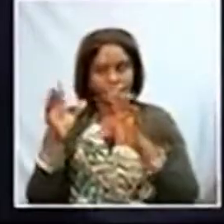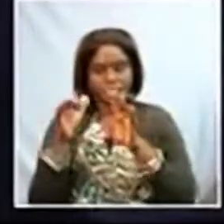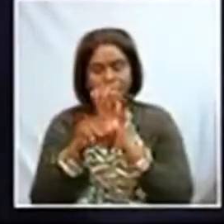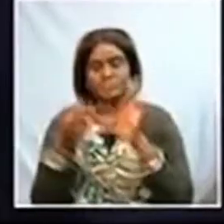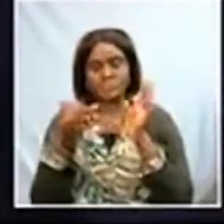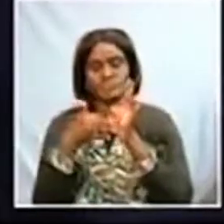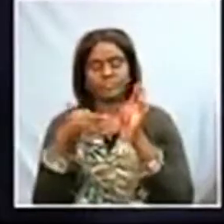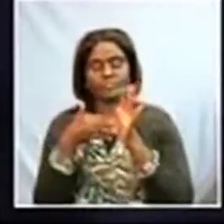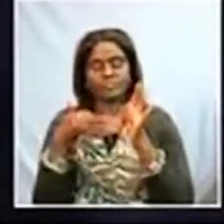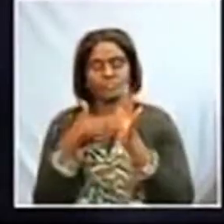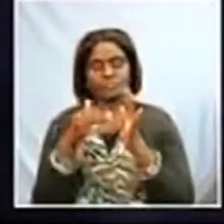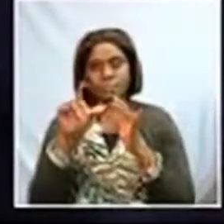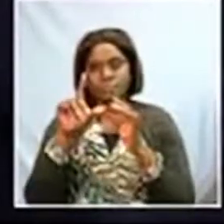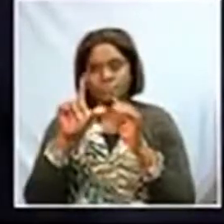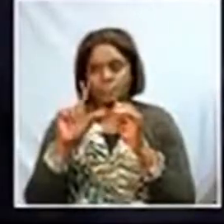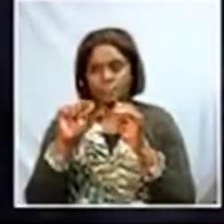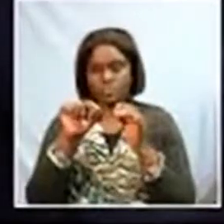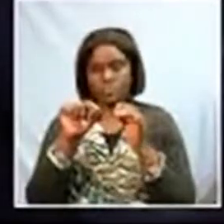February of